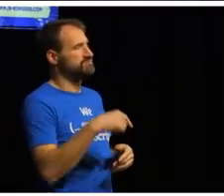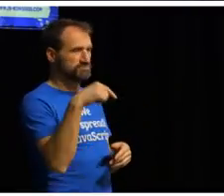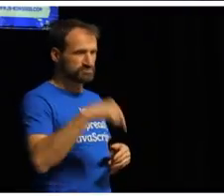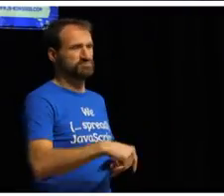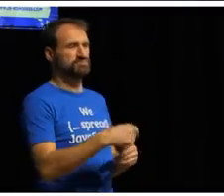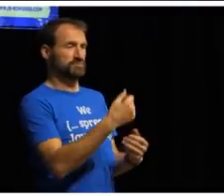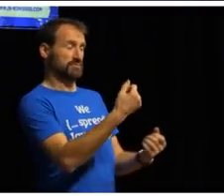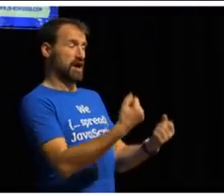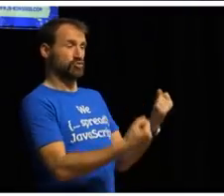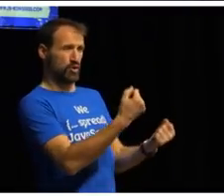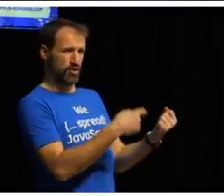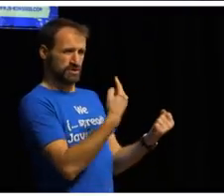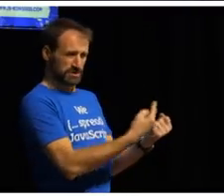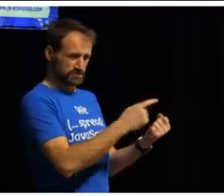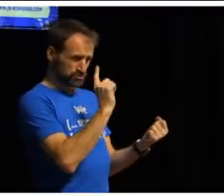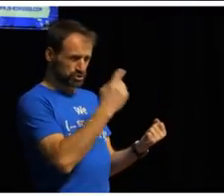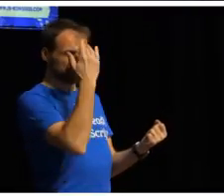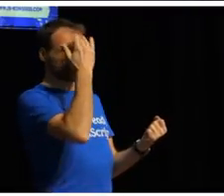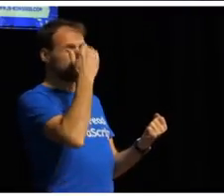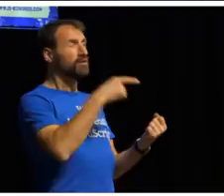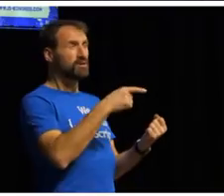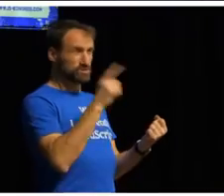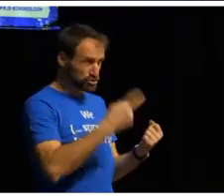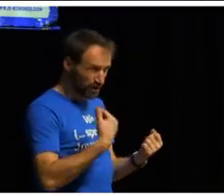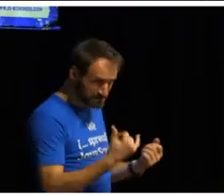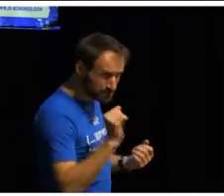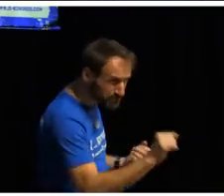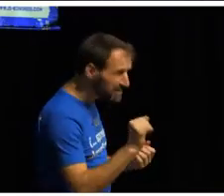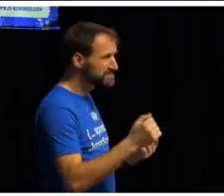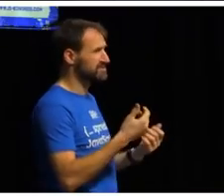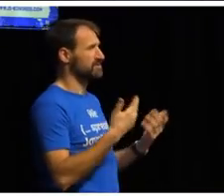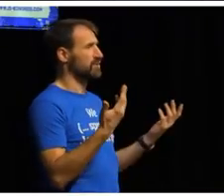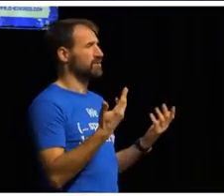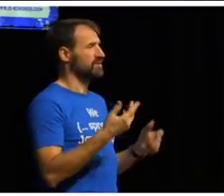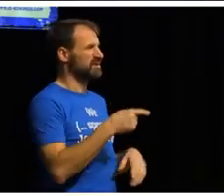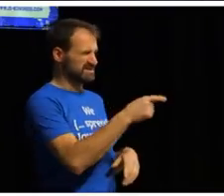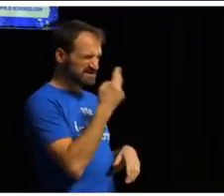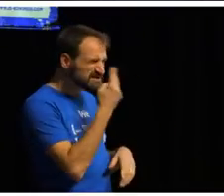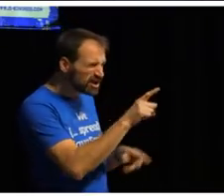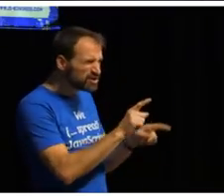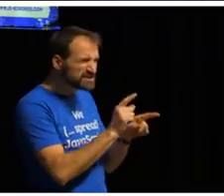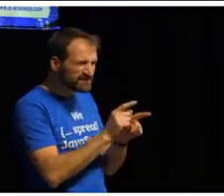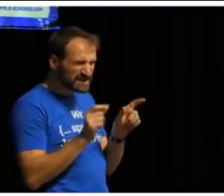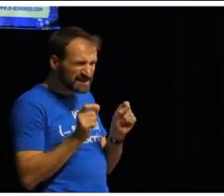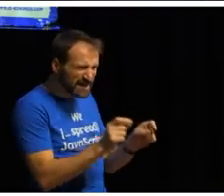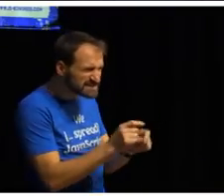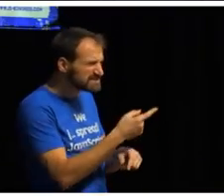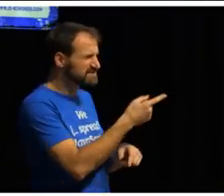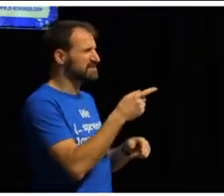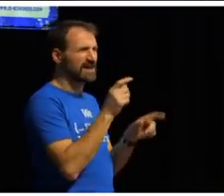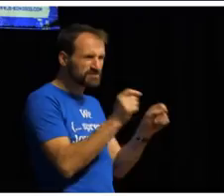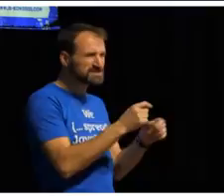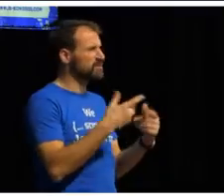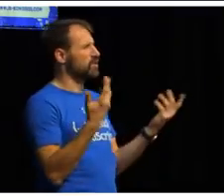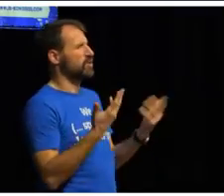brake? Or does this look like some sort of cancer? Or should this pixel in that black and white picture actually be